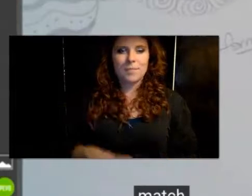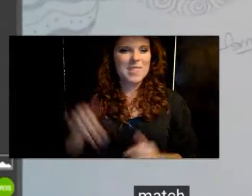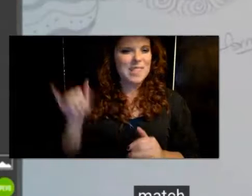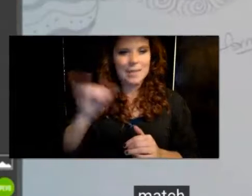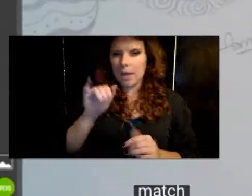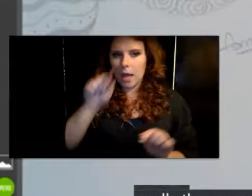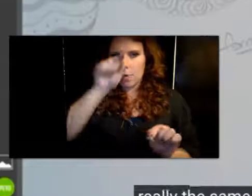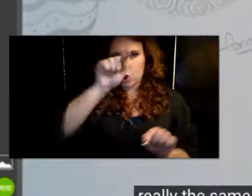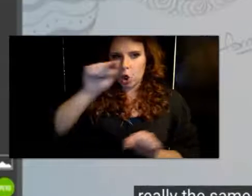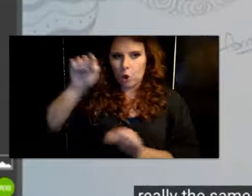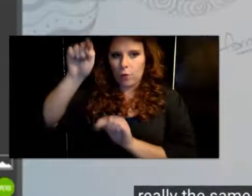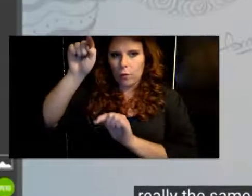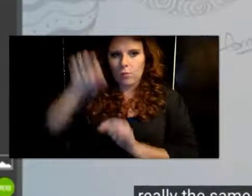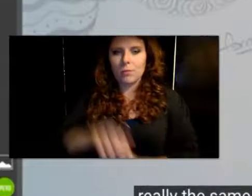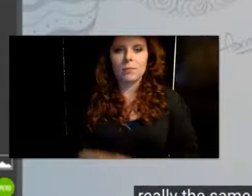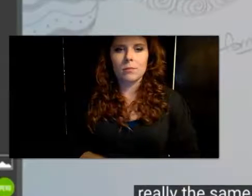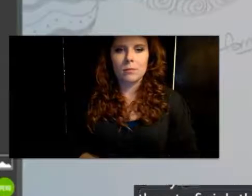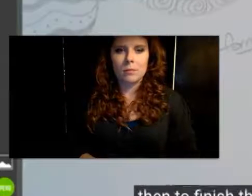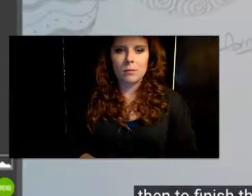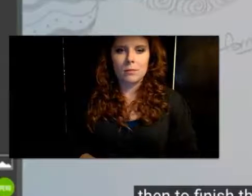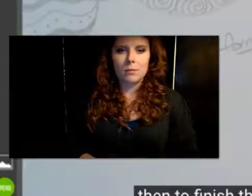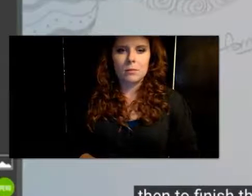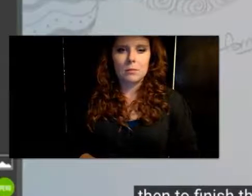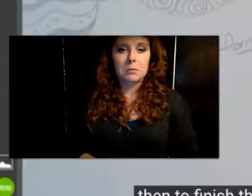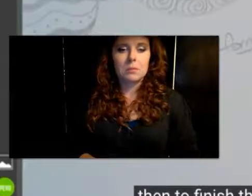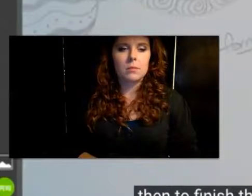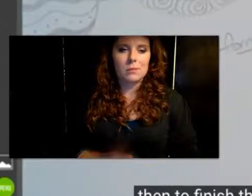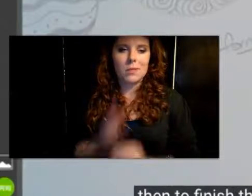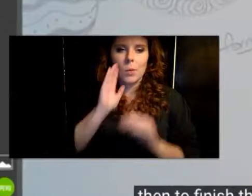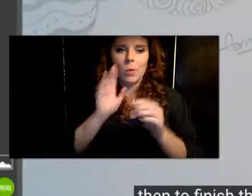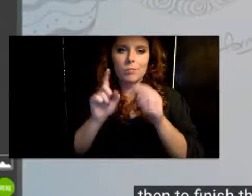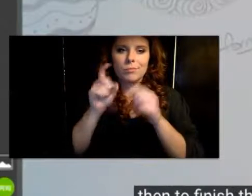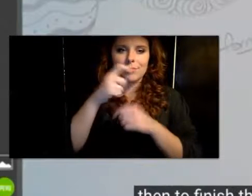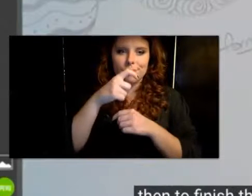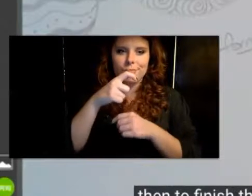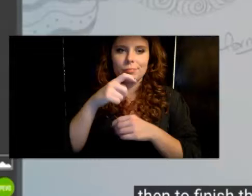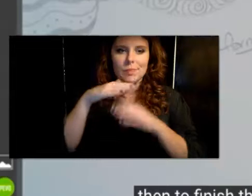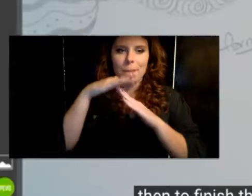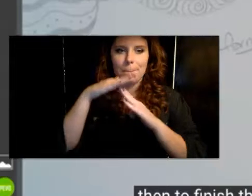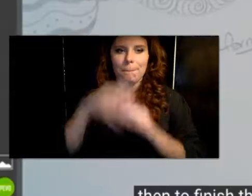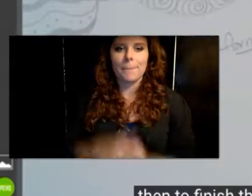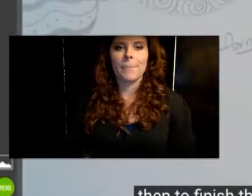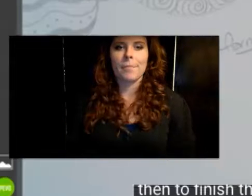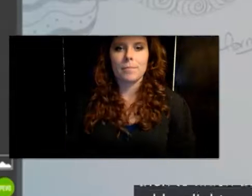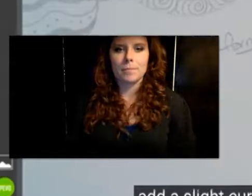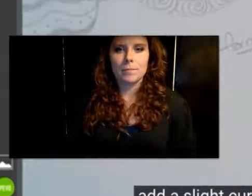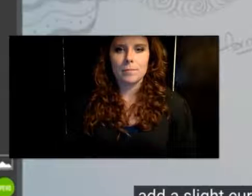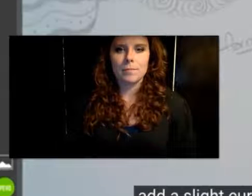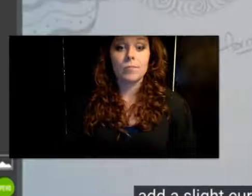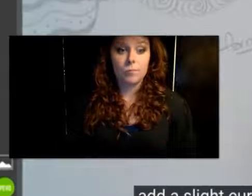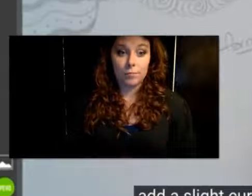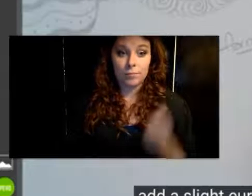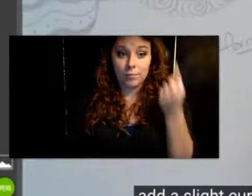on, okay? And then to finish that off, you'll add a slight curve on the top,